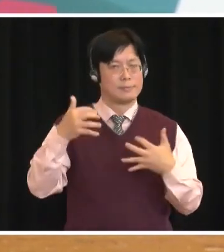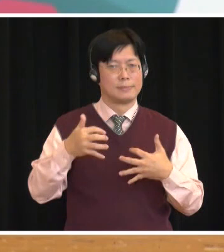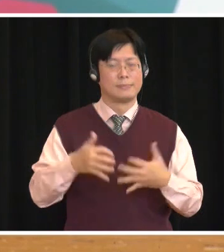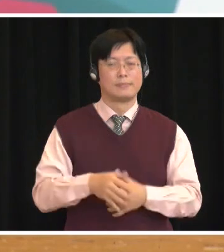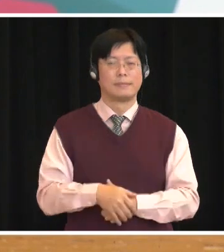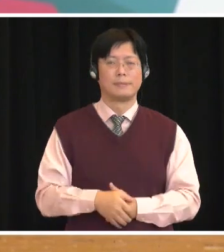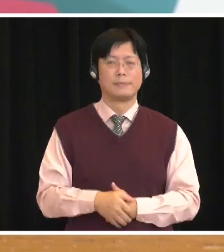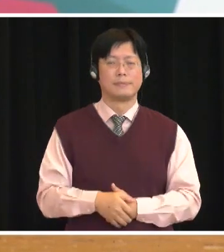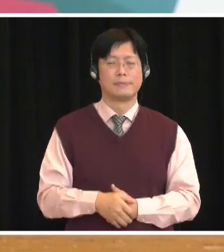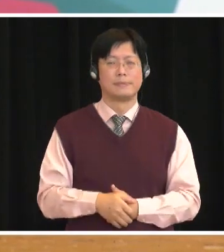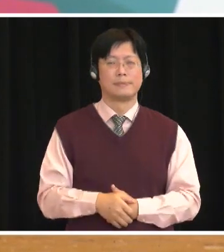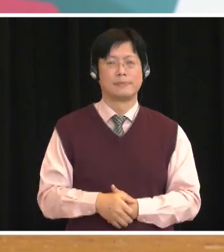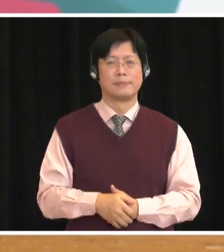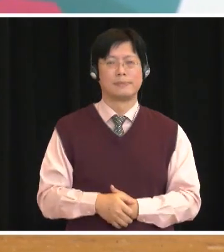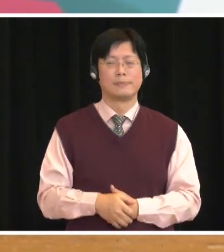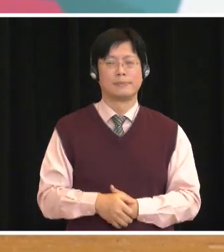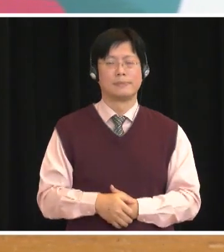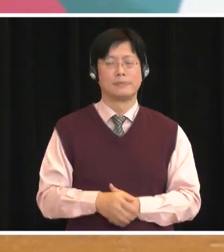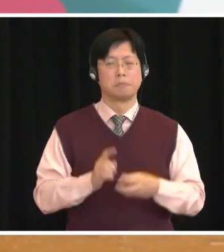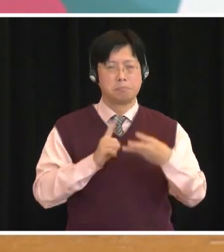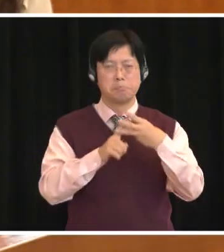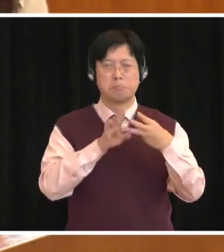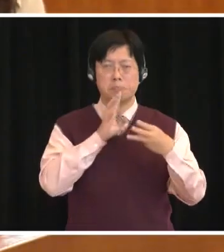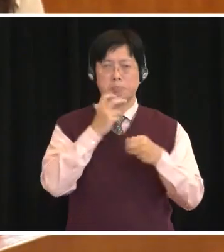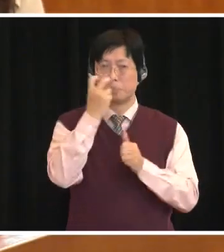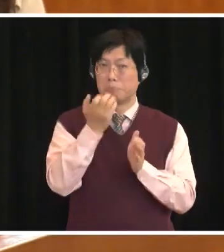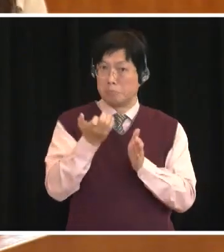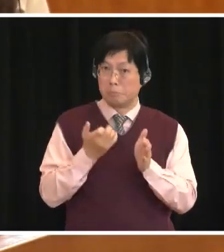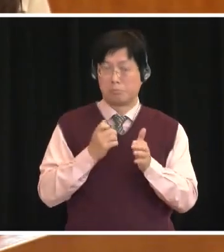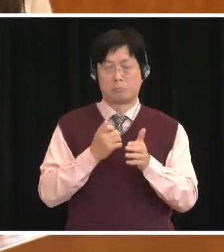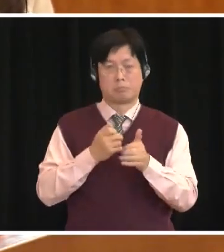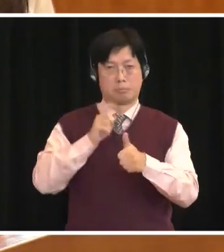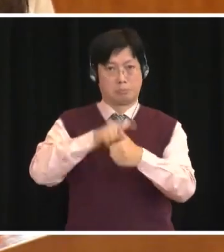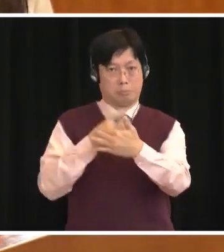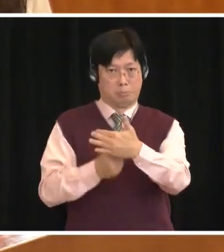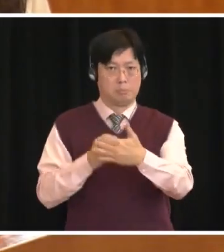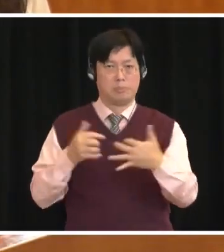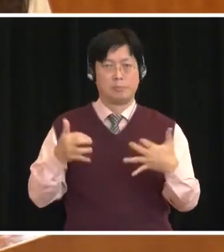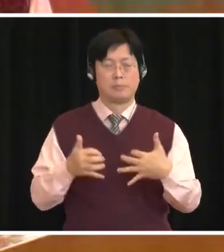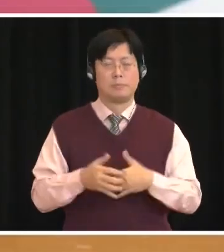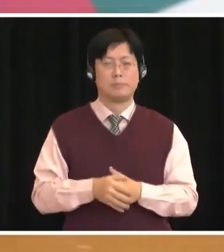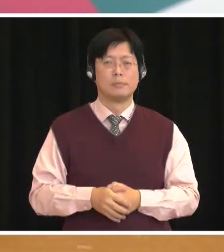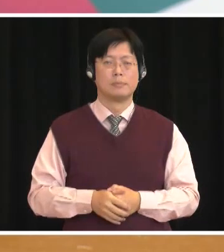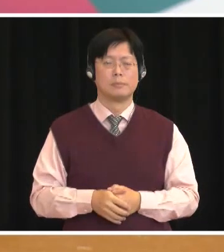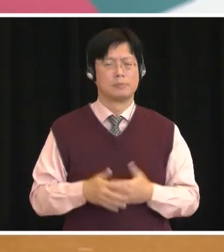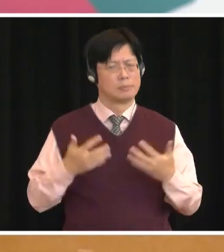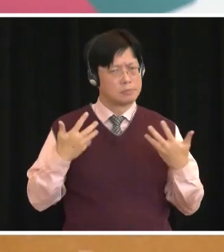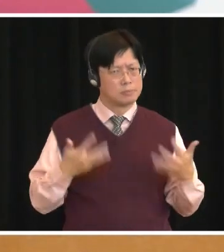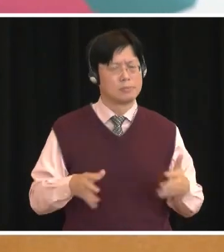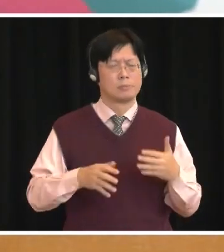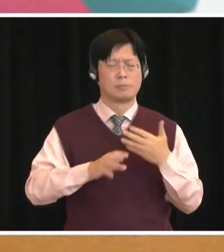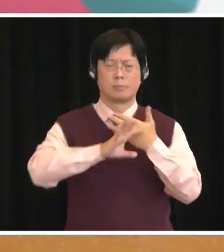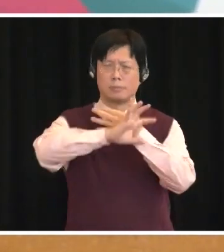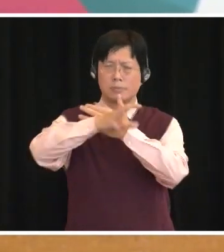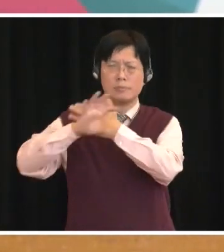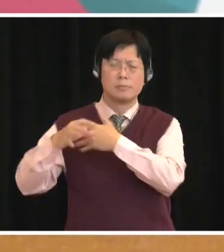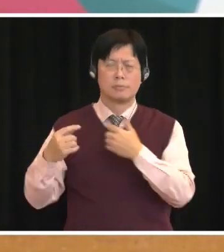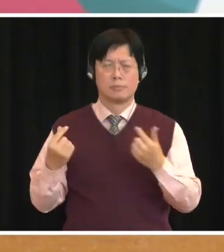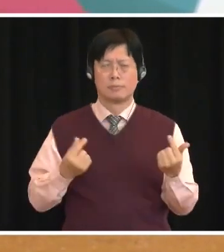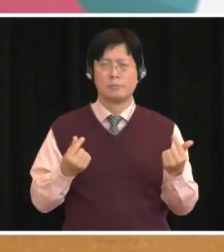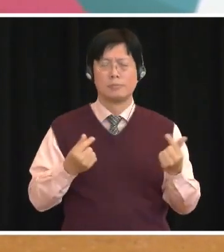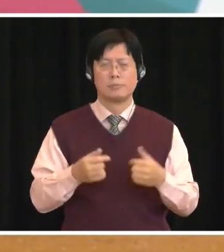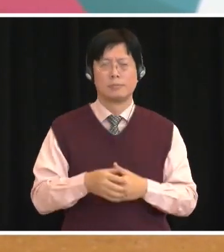to pre-trial detention. In many countries, the use of